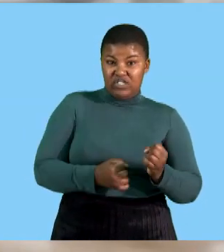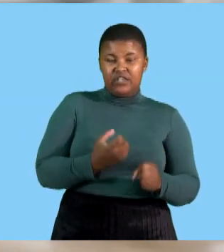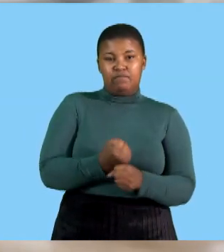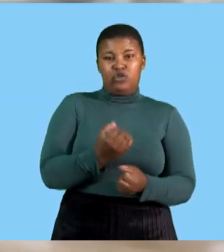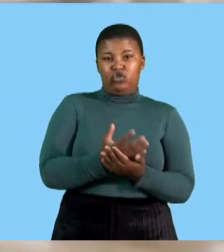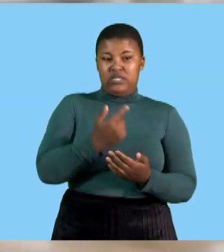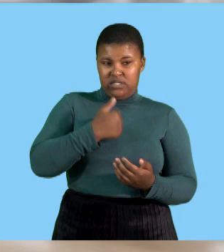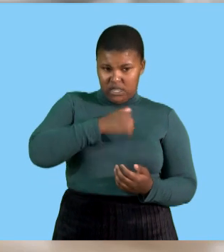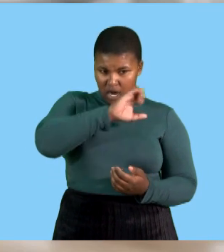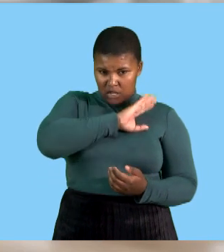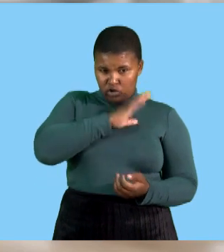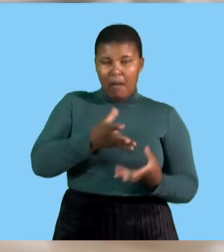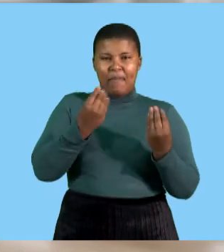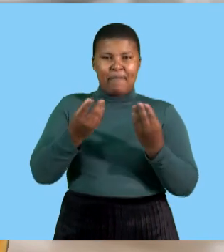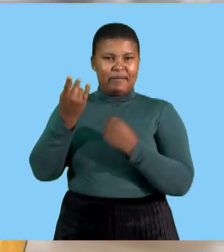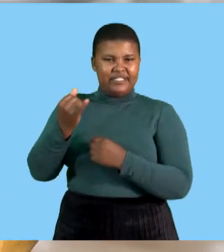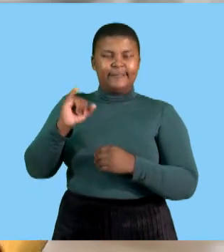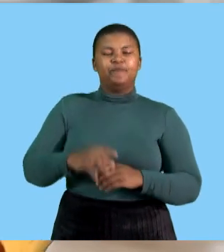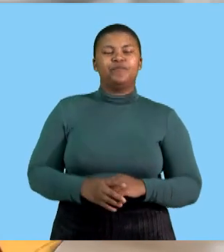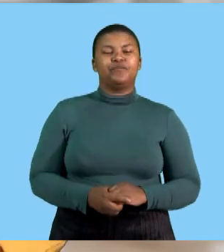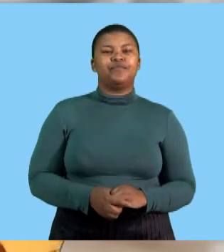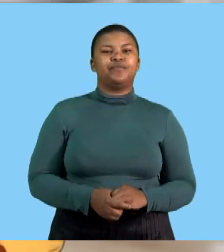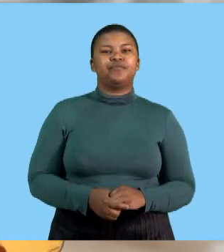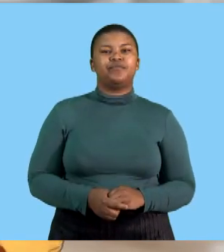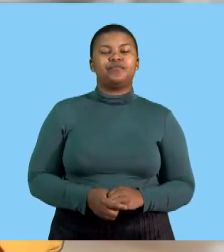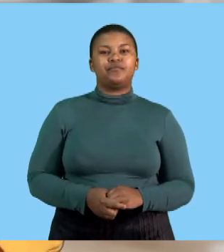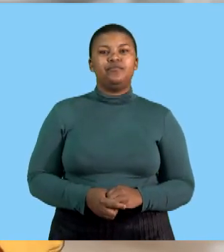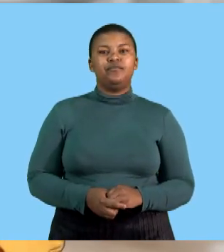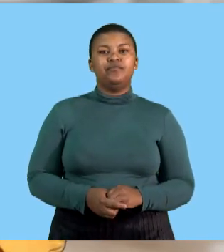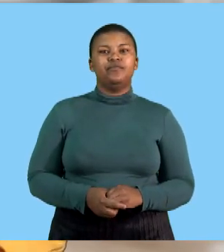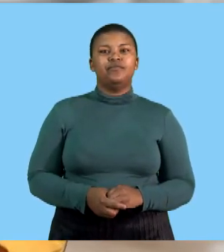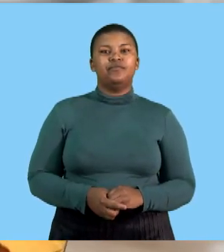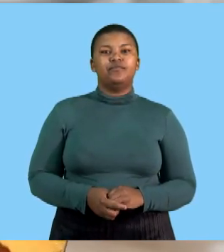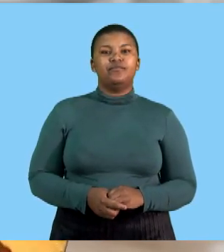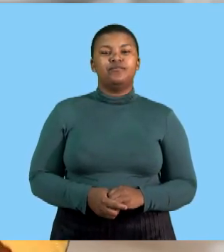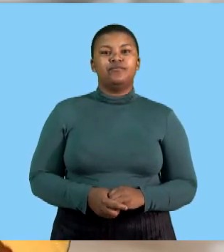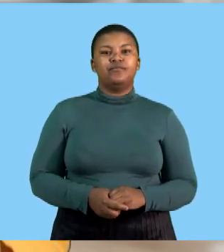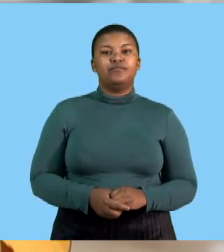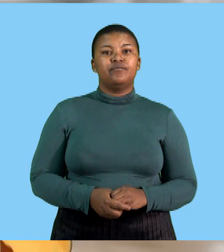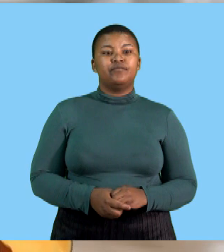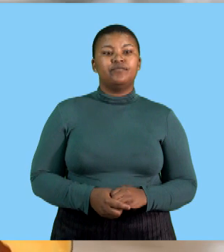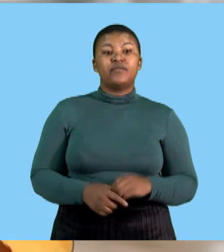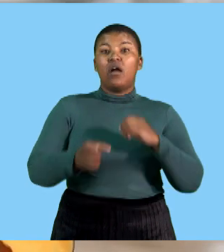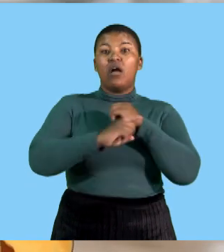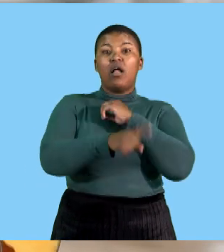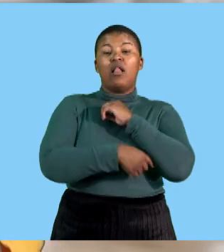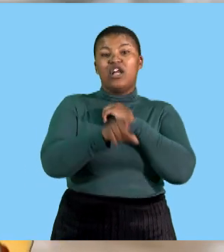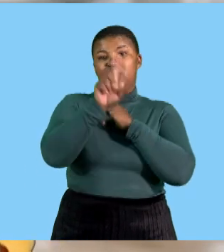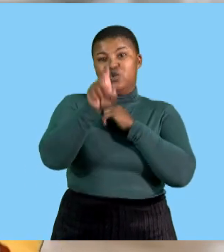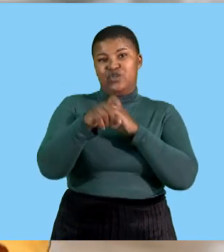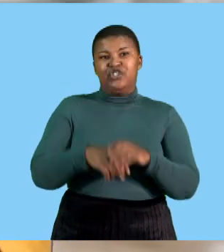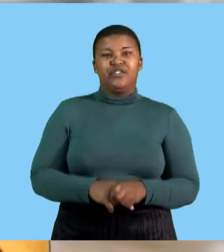strategy to stay competitive with our competitors. Okay, then our last